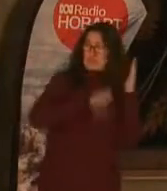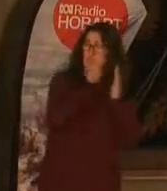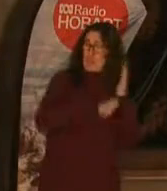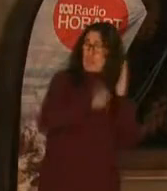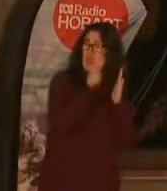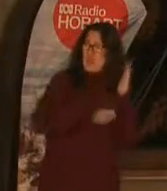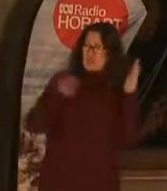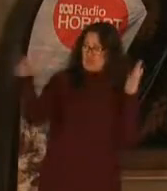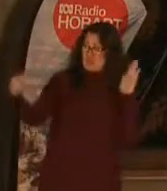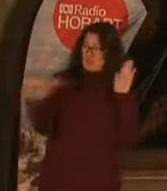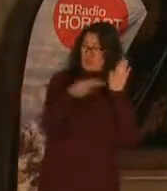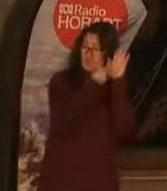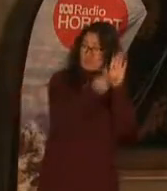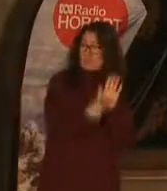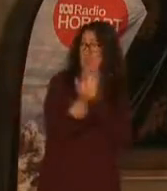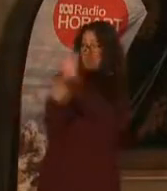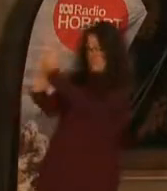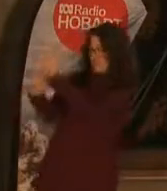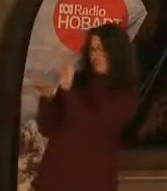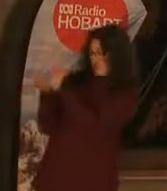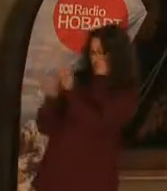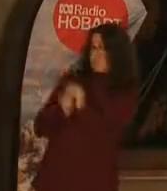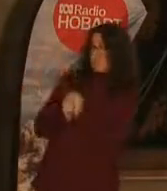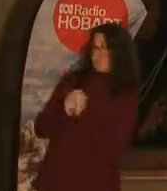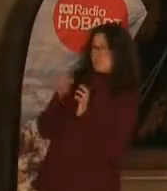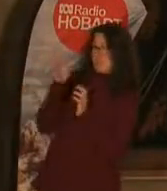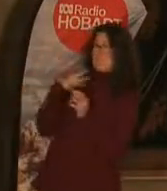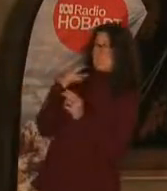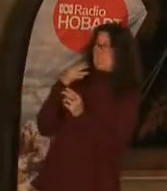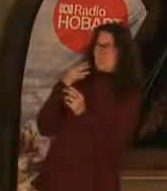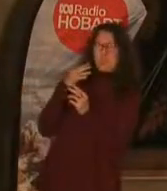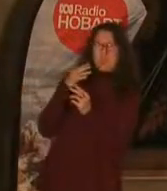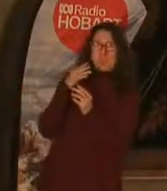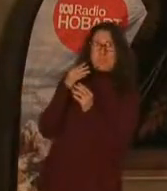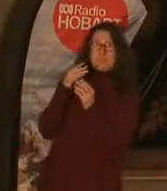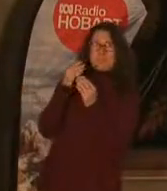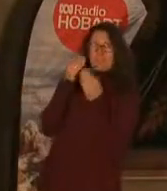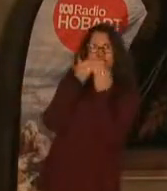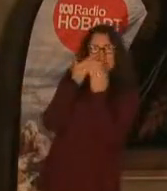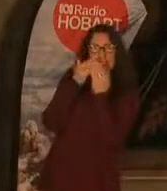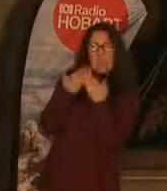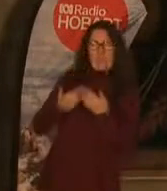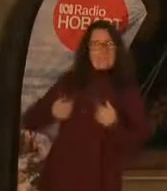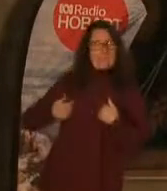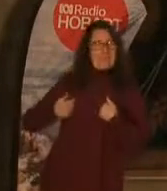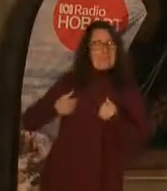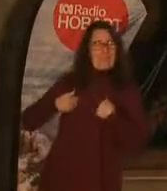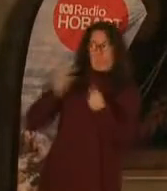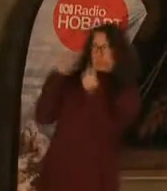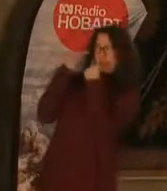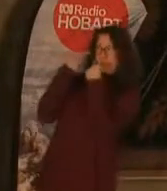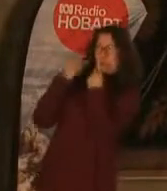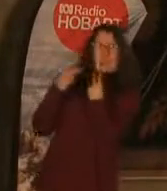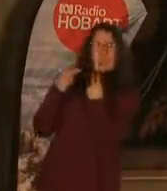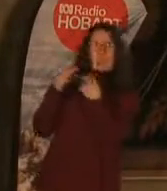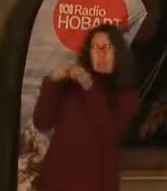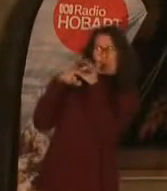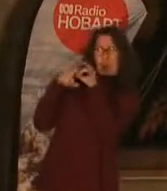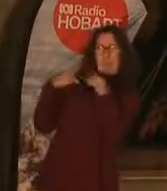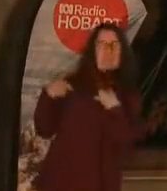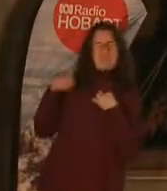other scholar. So it's we're making quite significant strides. We've changed the